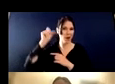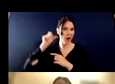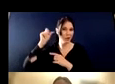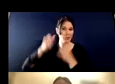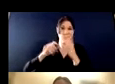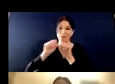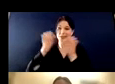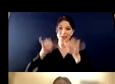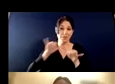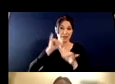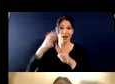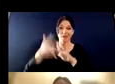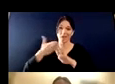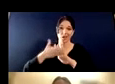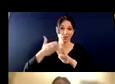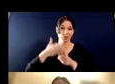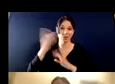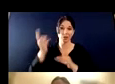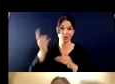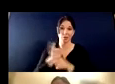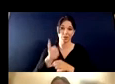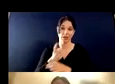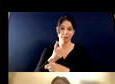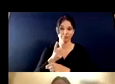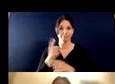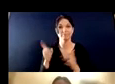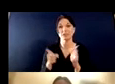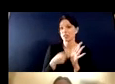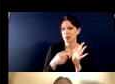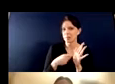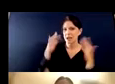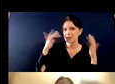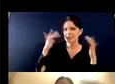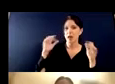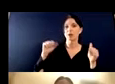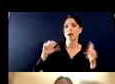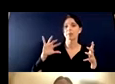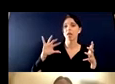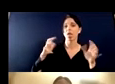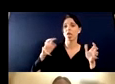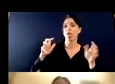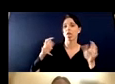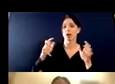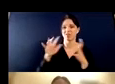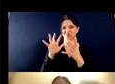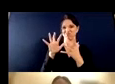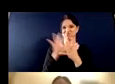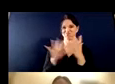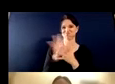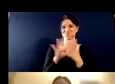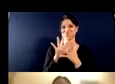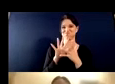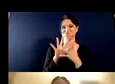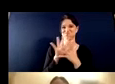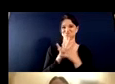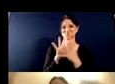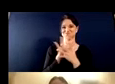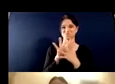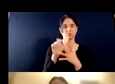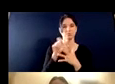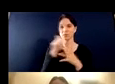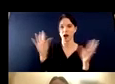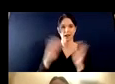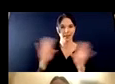is that sound can sometimes be distorted. It's not as clear as it would be for a person with typical